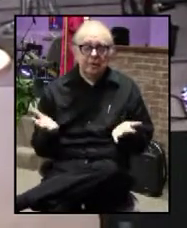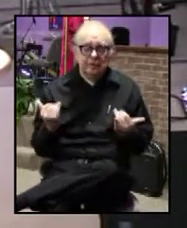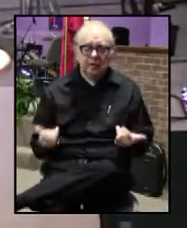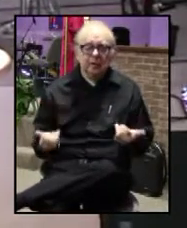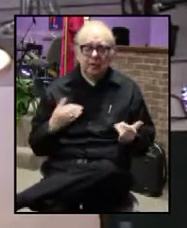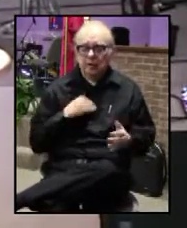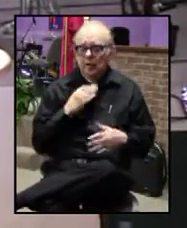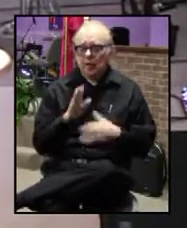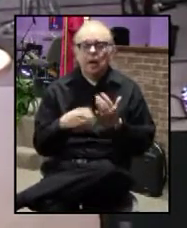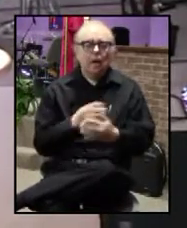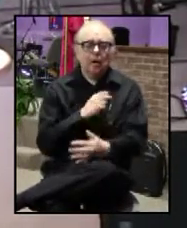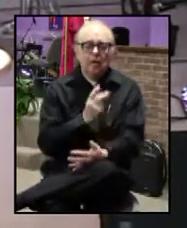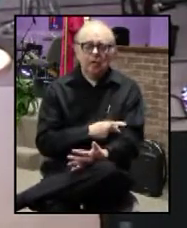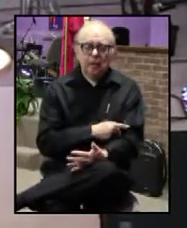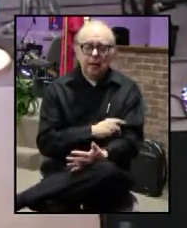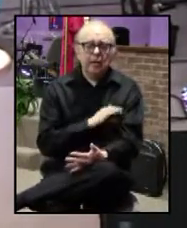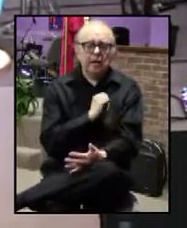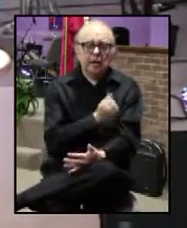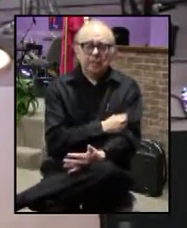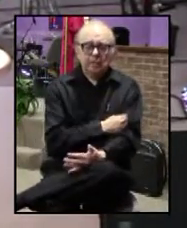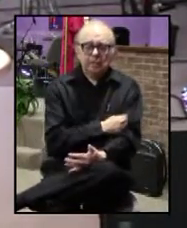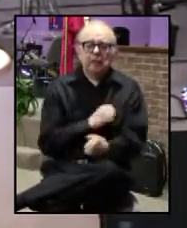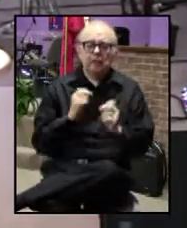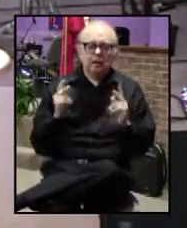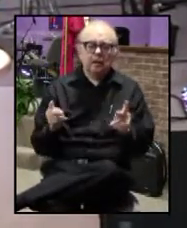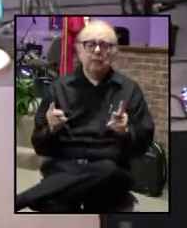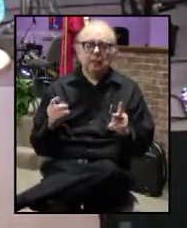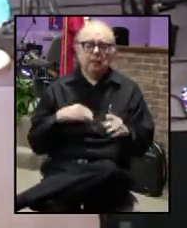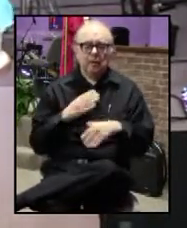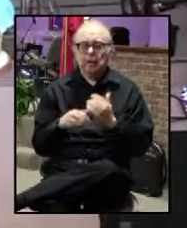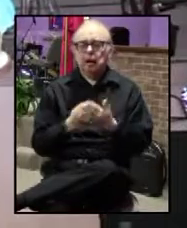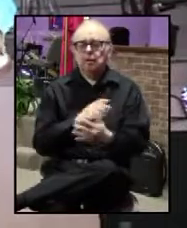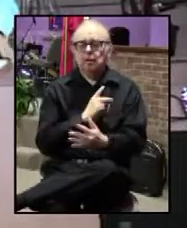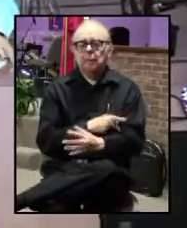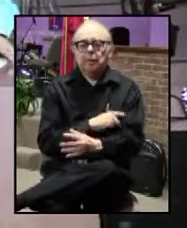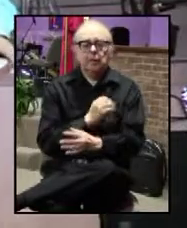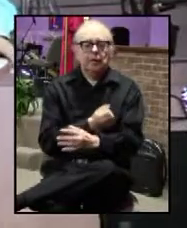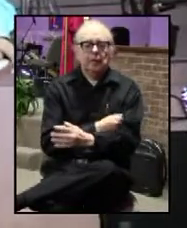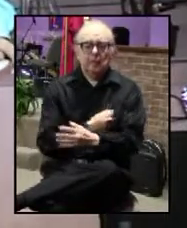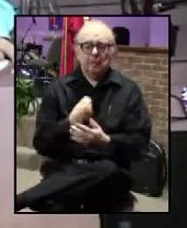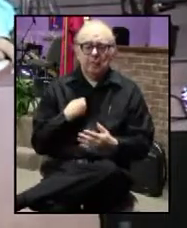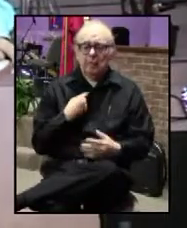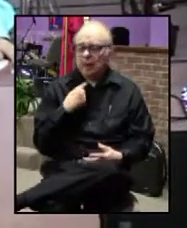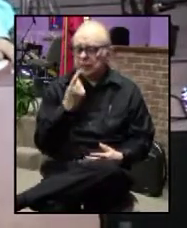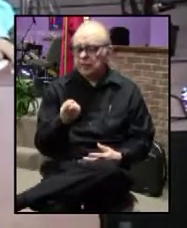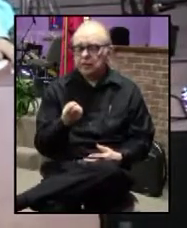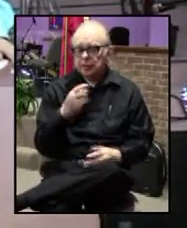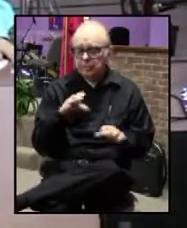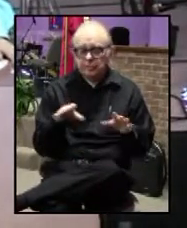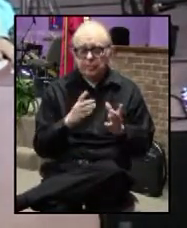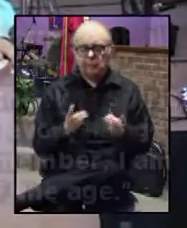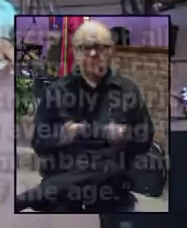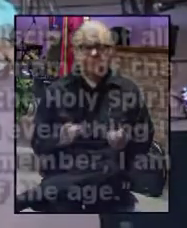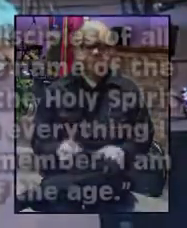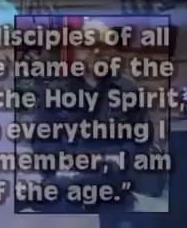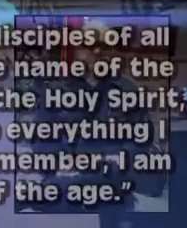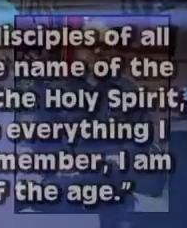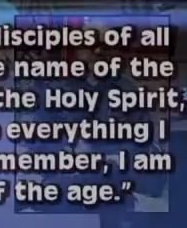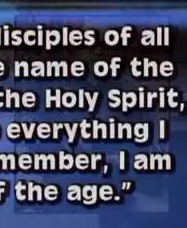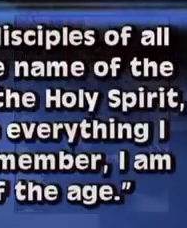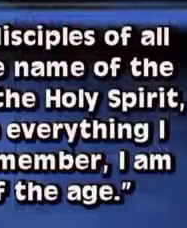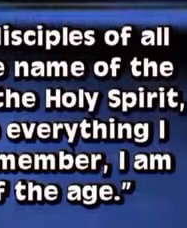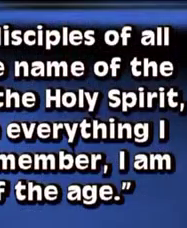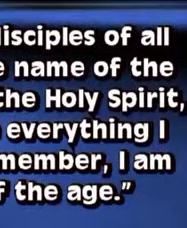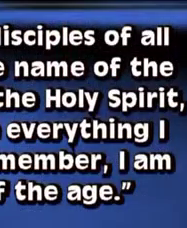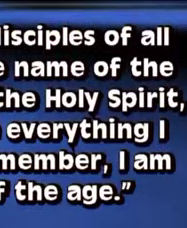you have all power and authority. And he says, okay, I got all power and authority. Here's what I'm telling you to do. Go